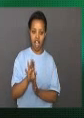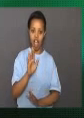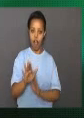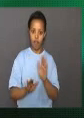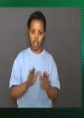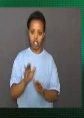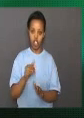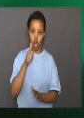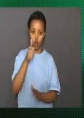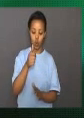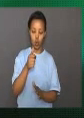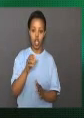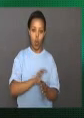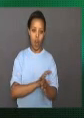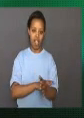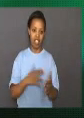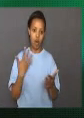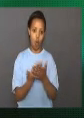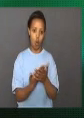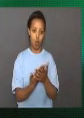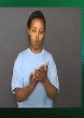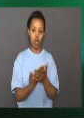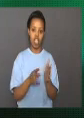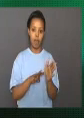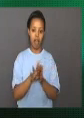the cell wall of a bacterium.